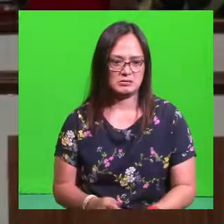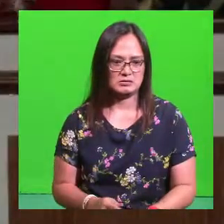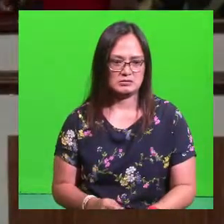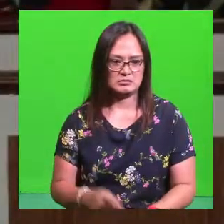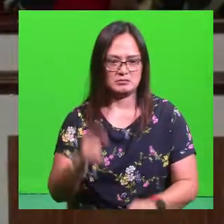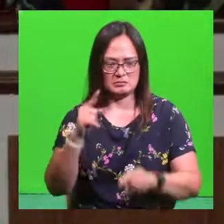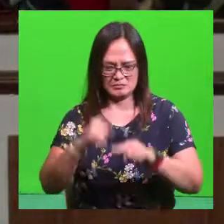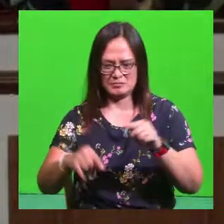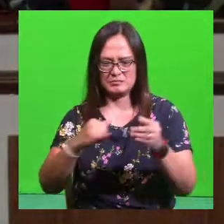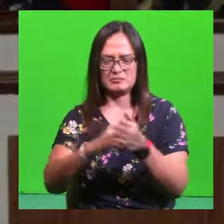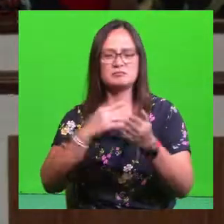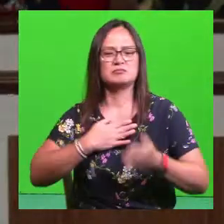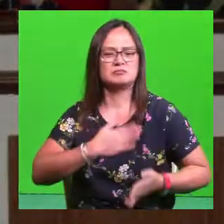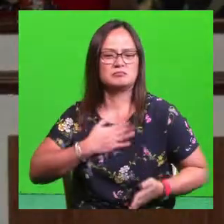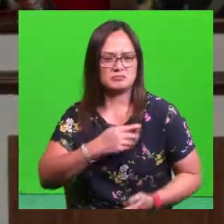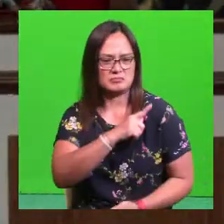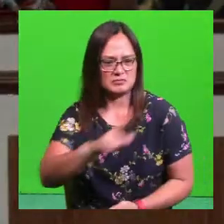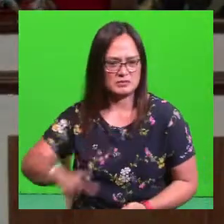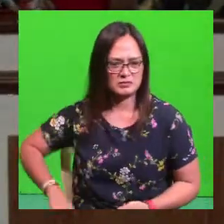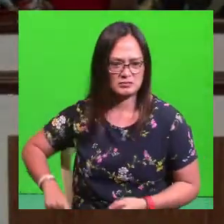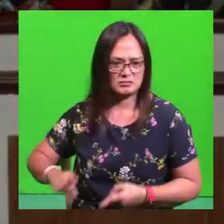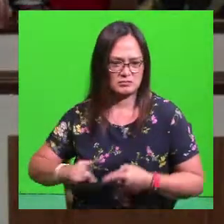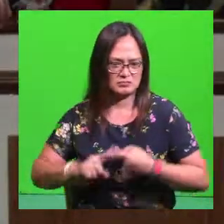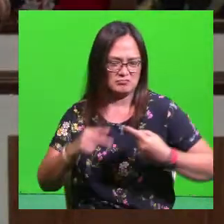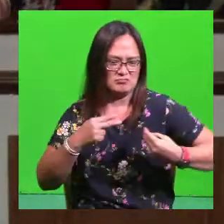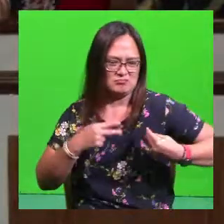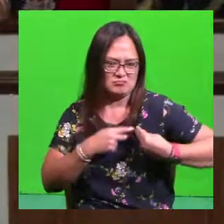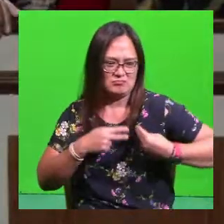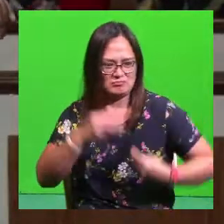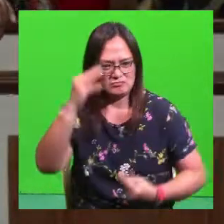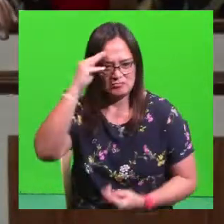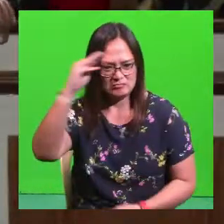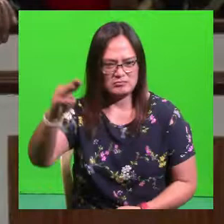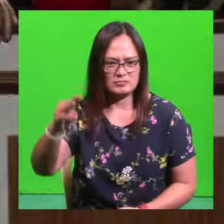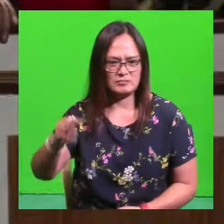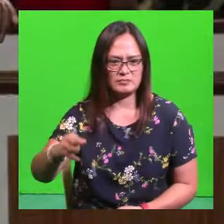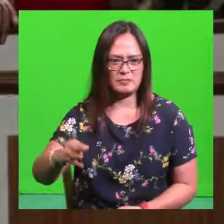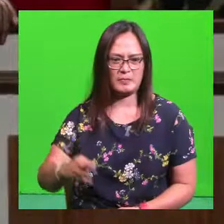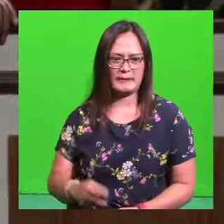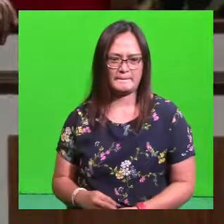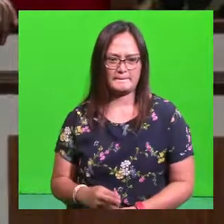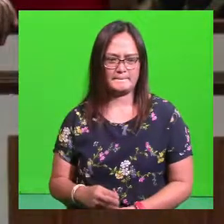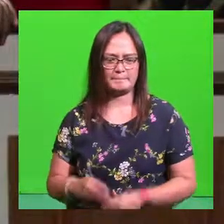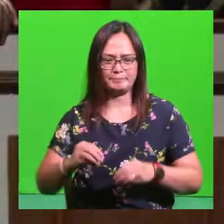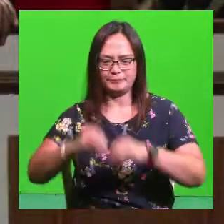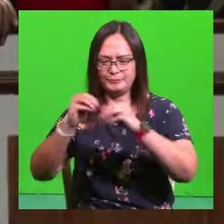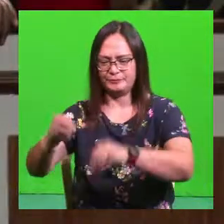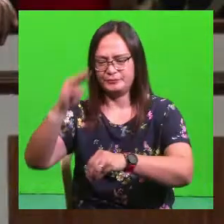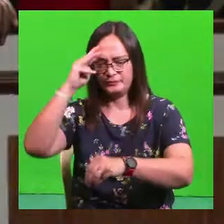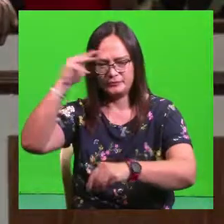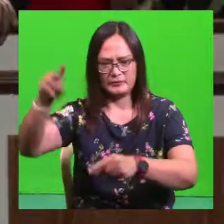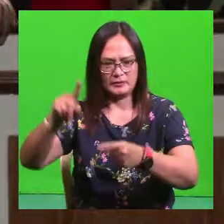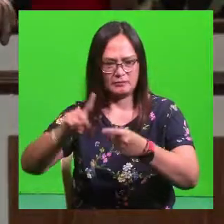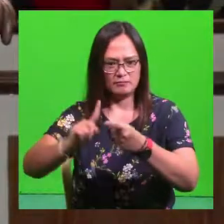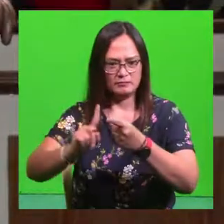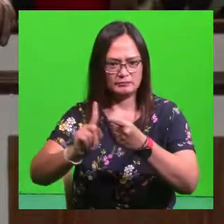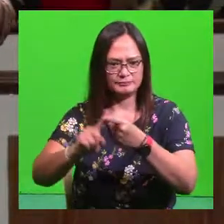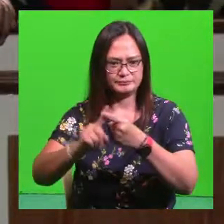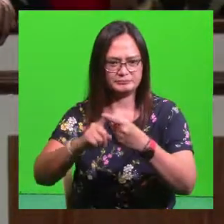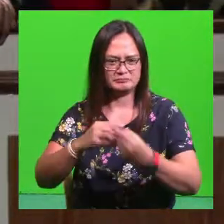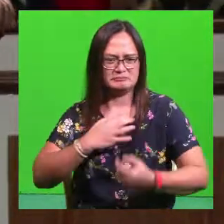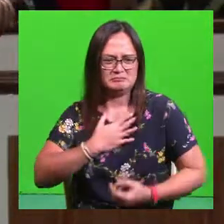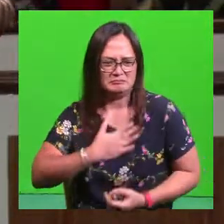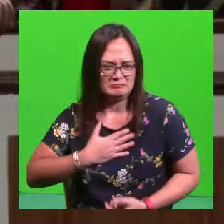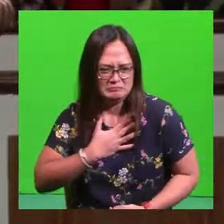him. He hath put him to grief. When thou shalt make his soul an offering for sin, he shall see his